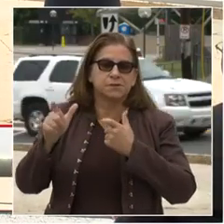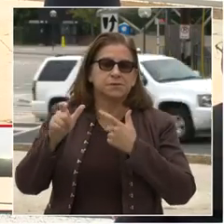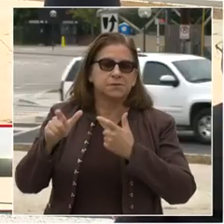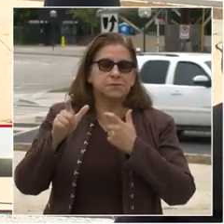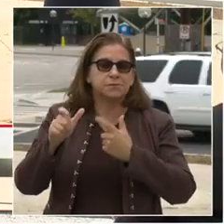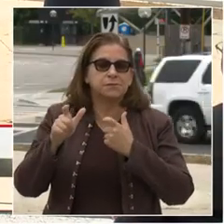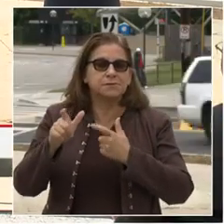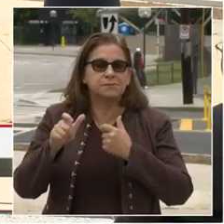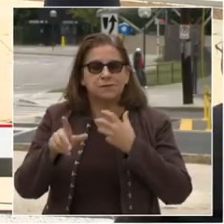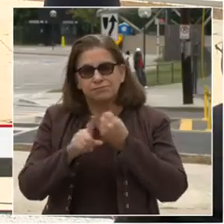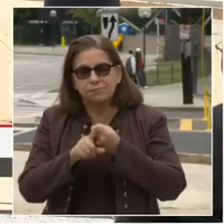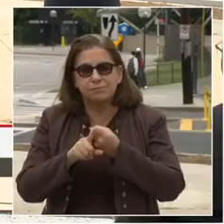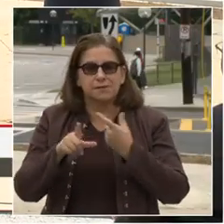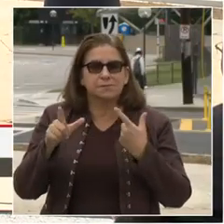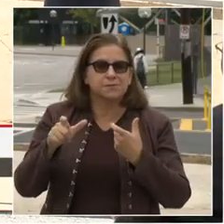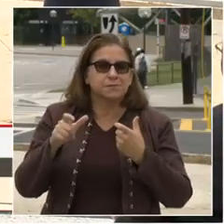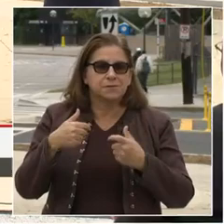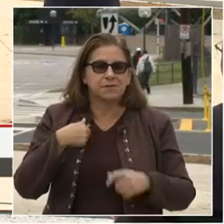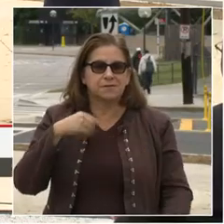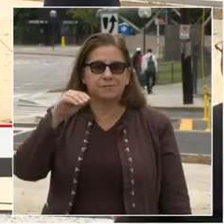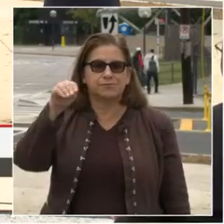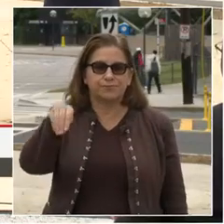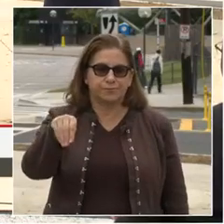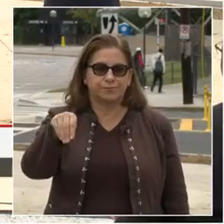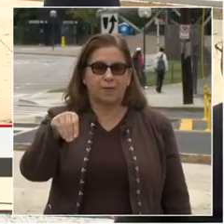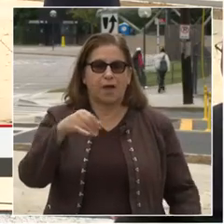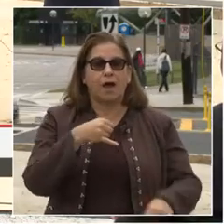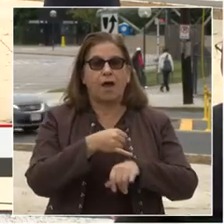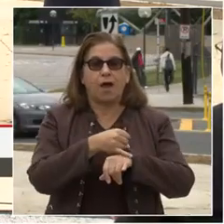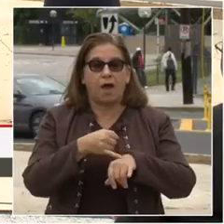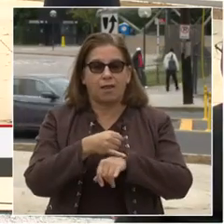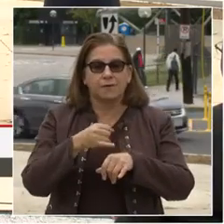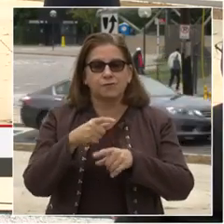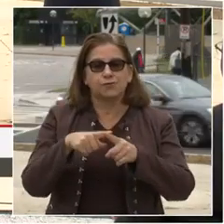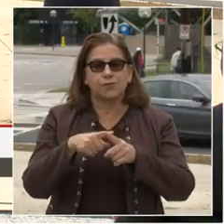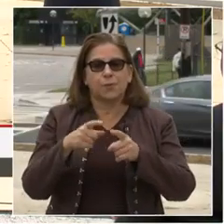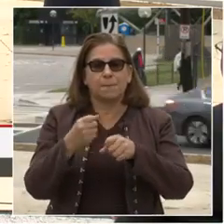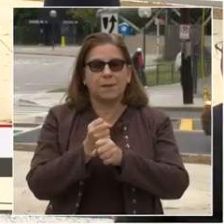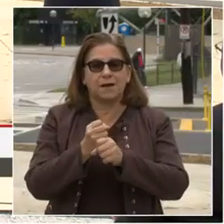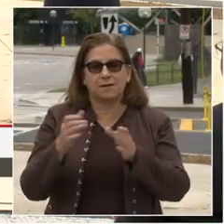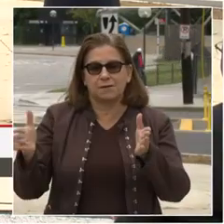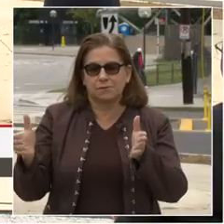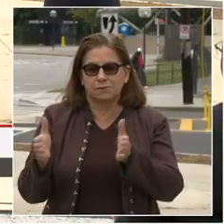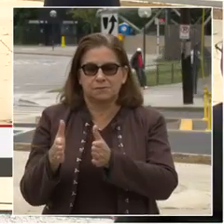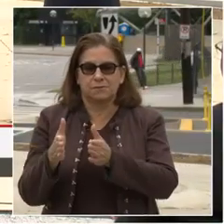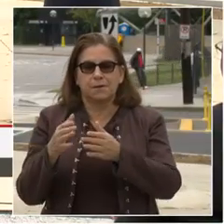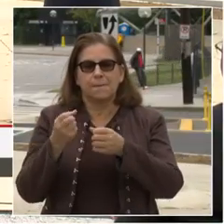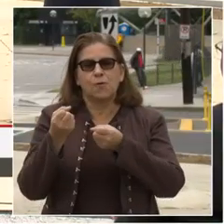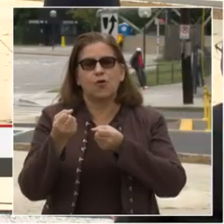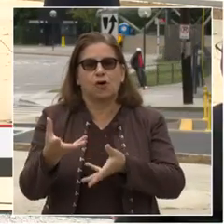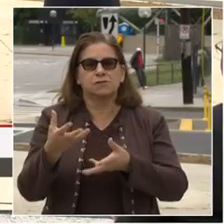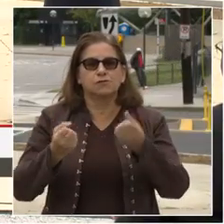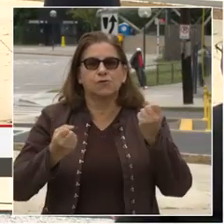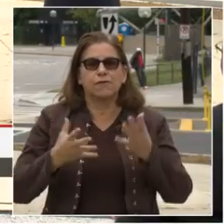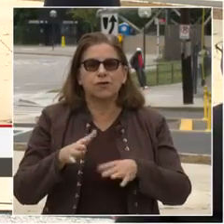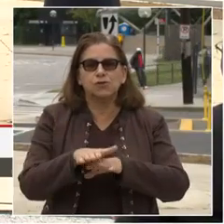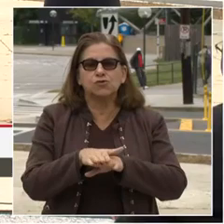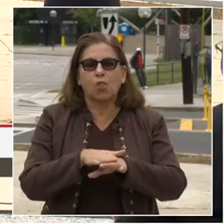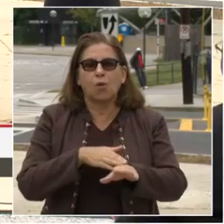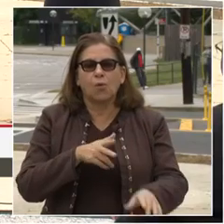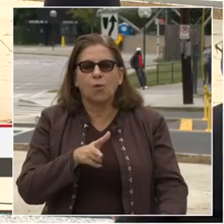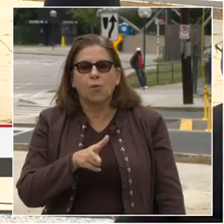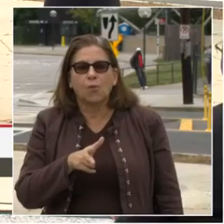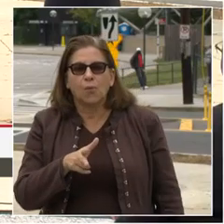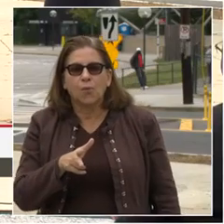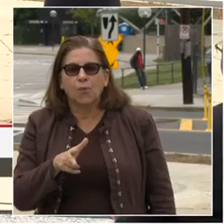island is to slow down cars. It narrows the roadway, which is what we just talked about a little bit earlier. That's what we've done. I believe that project now is completely finished, so we do have